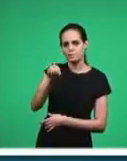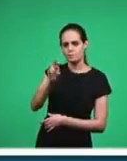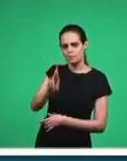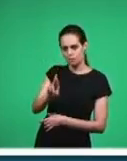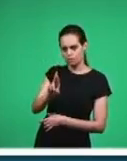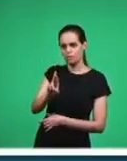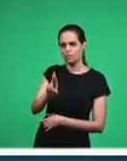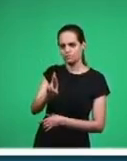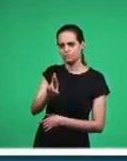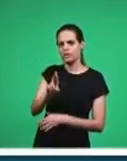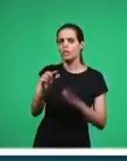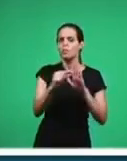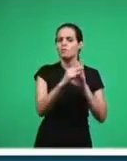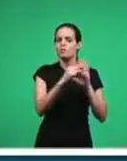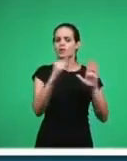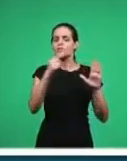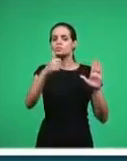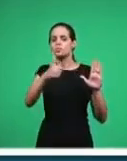And we're going to give something to